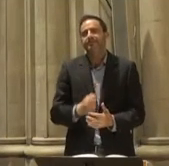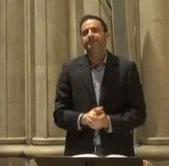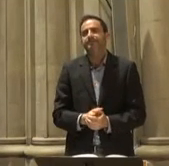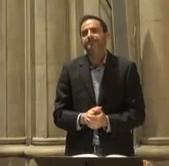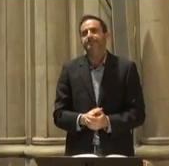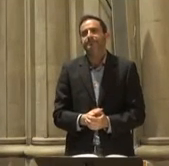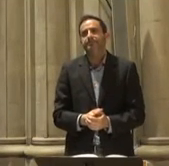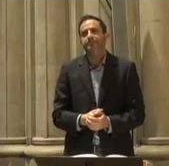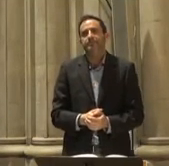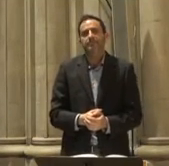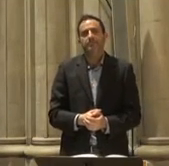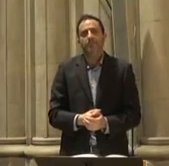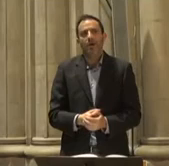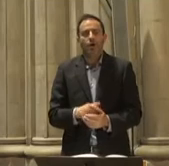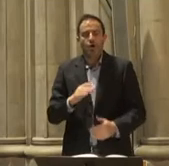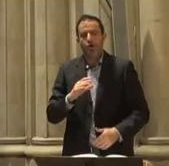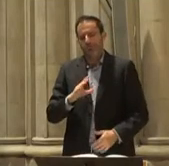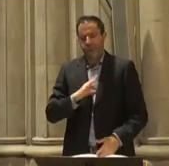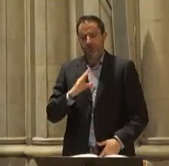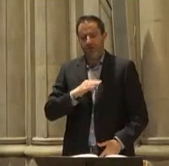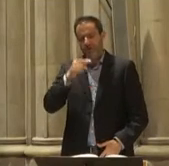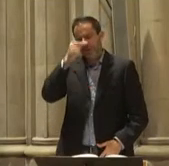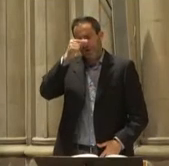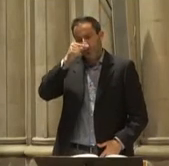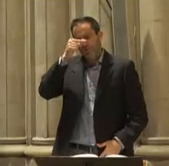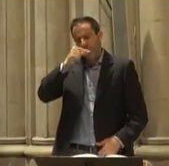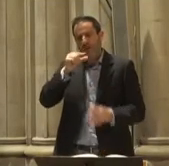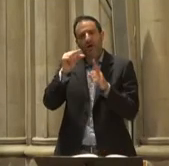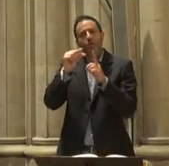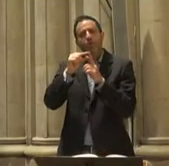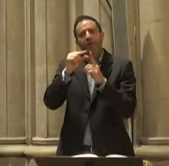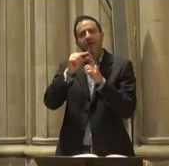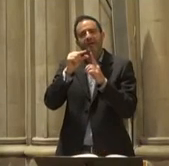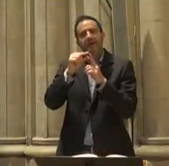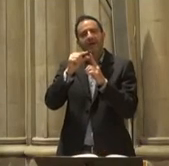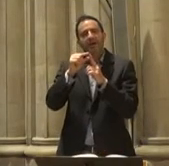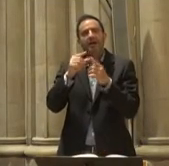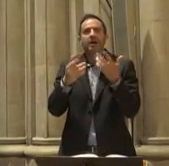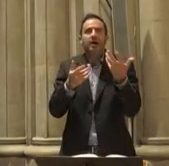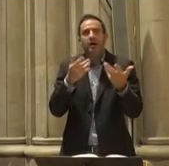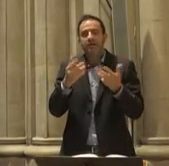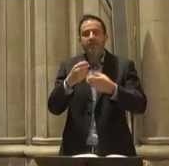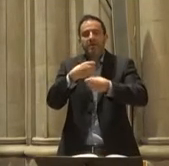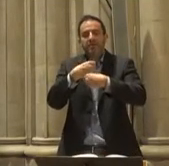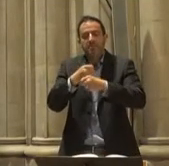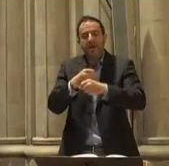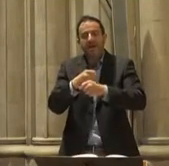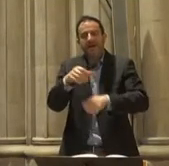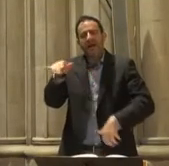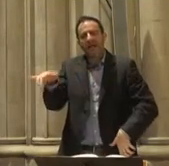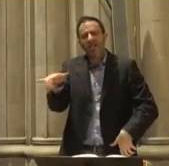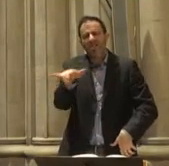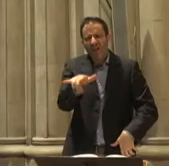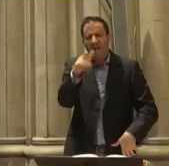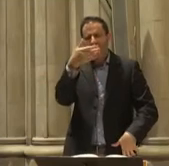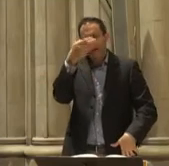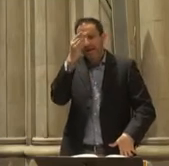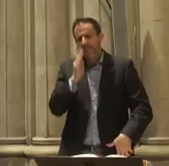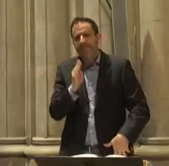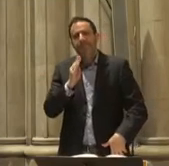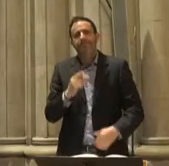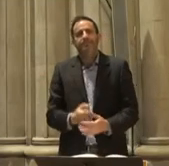Or to take that fancy Greek word at its literal meaning, of being made like God.